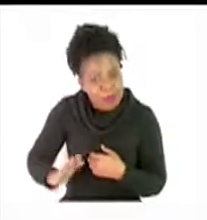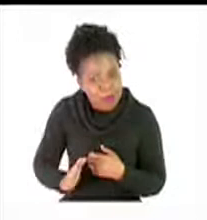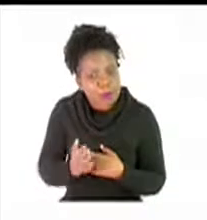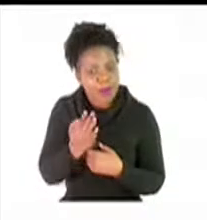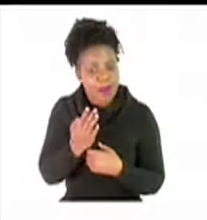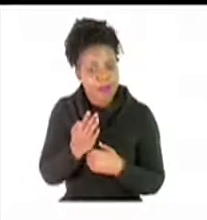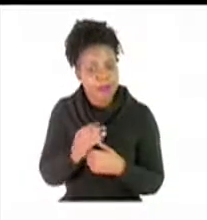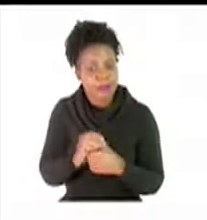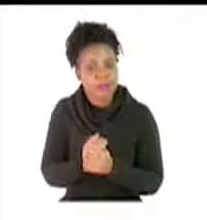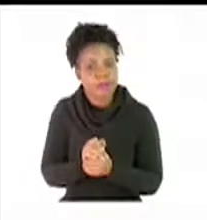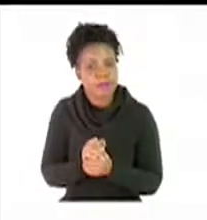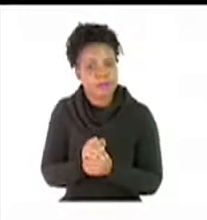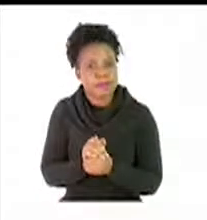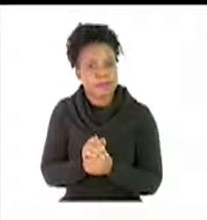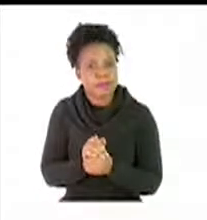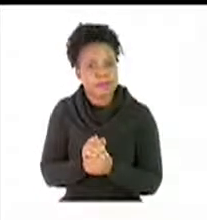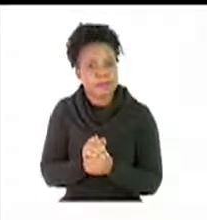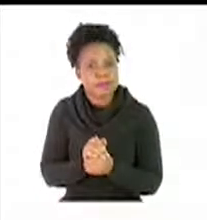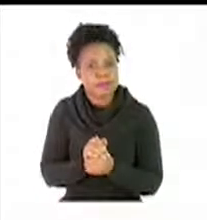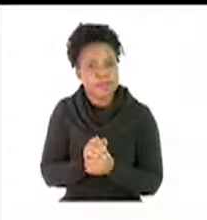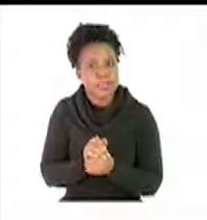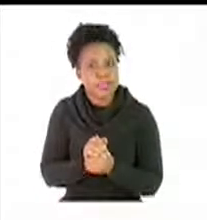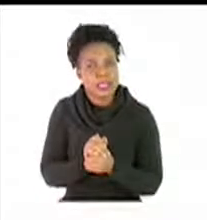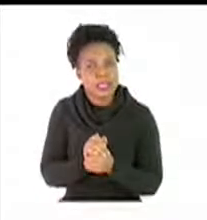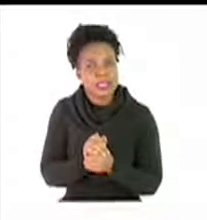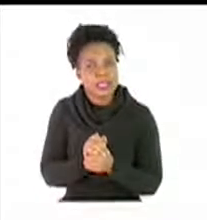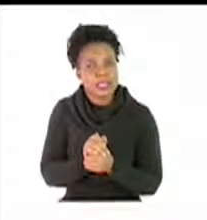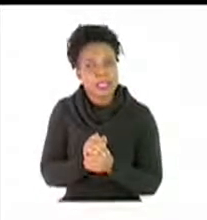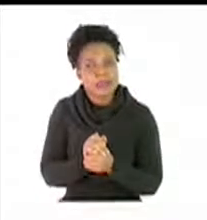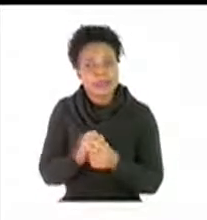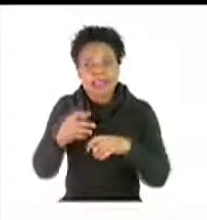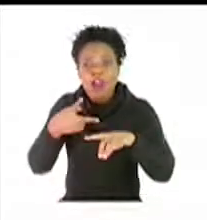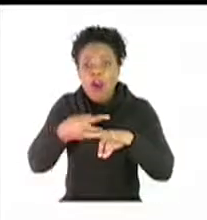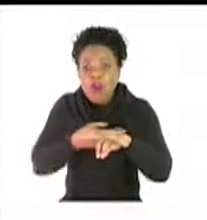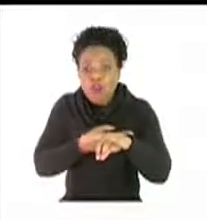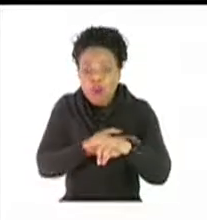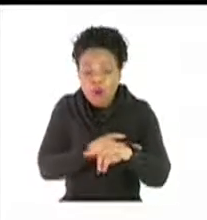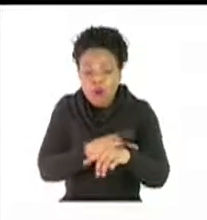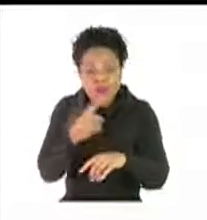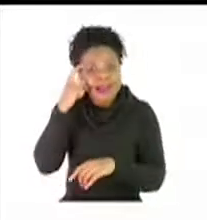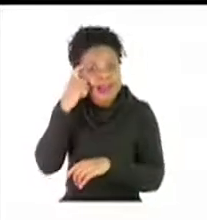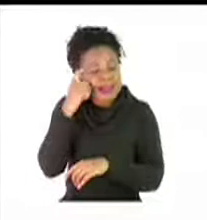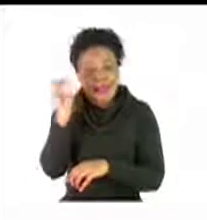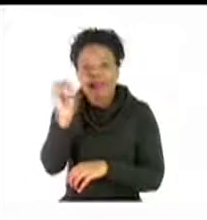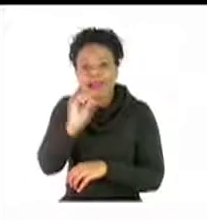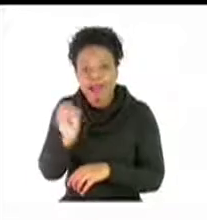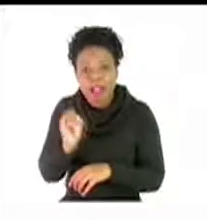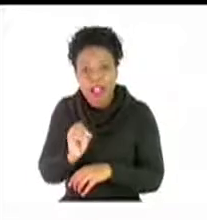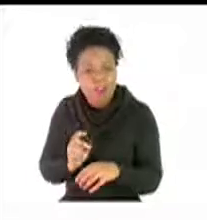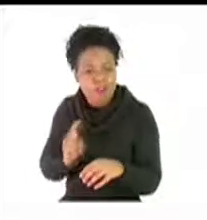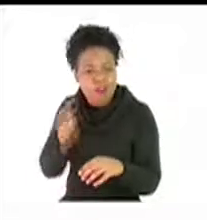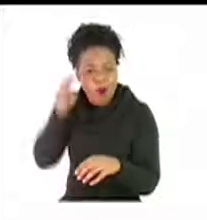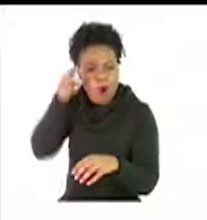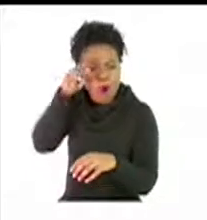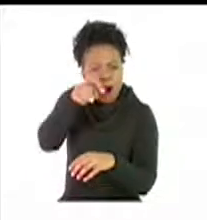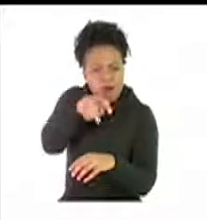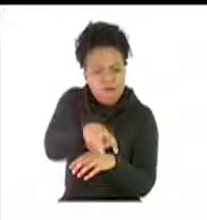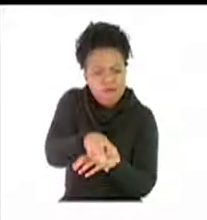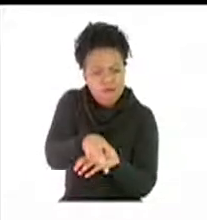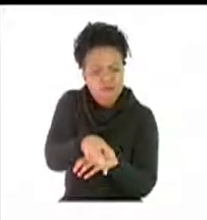Without stopping to think, the foolish goat jumped in, followed by the others.